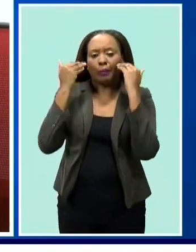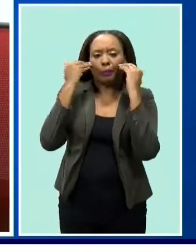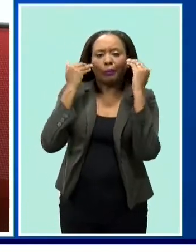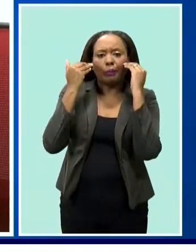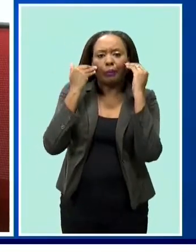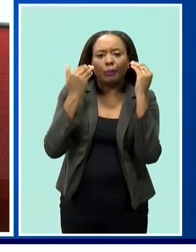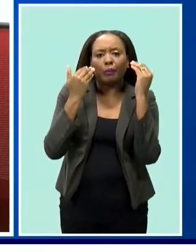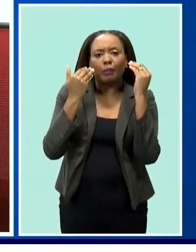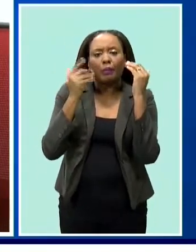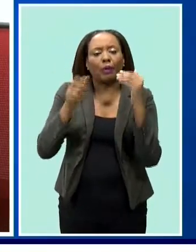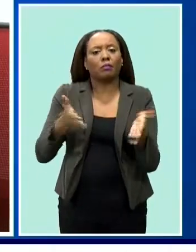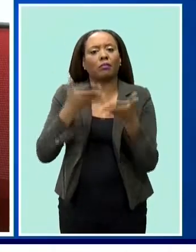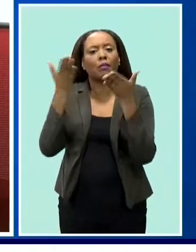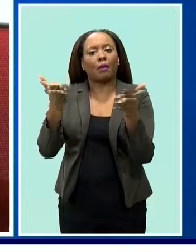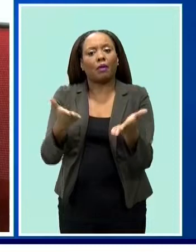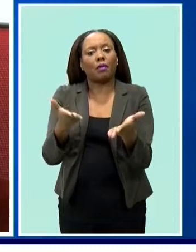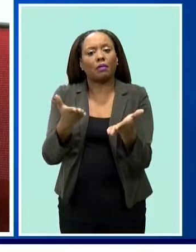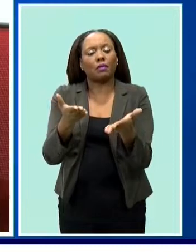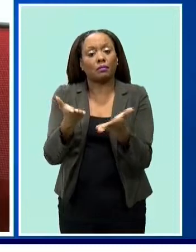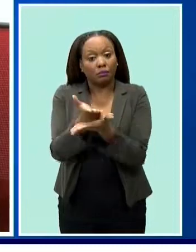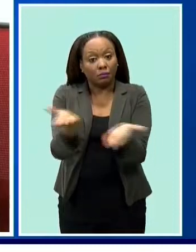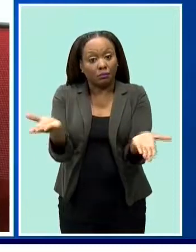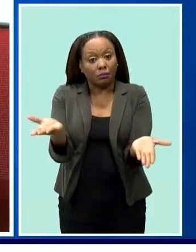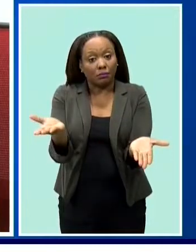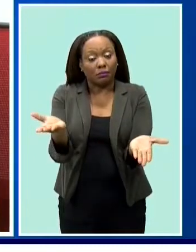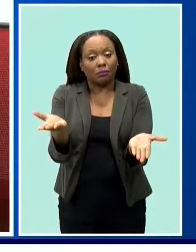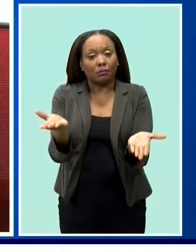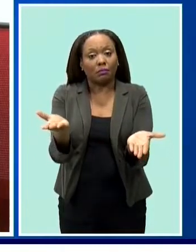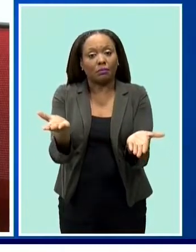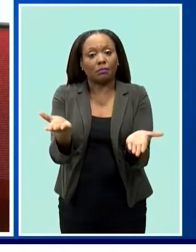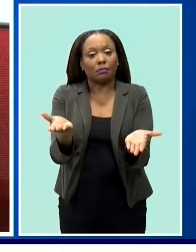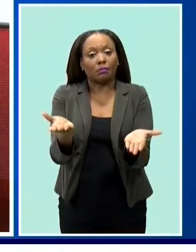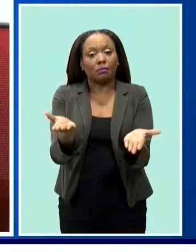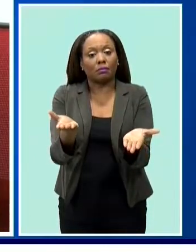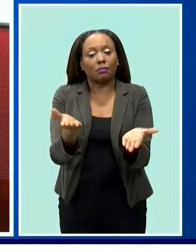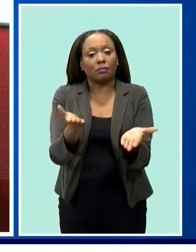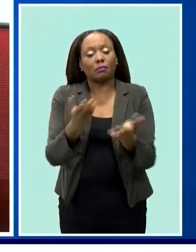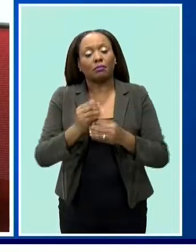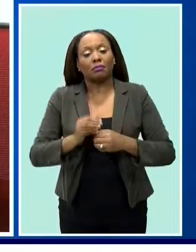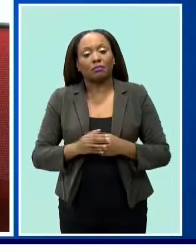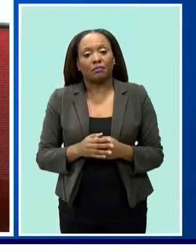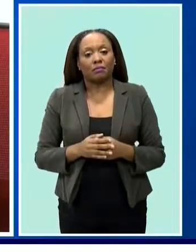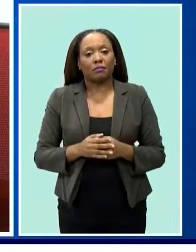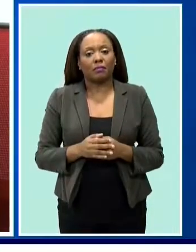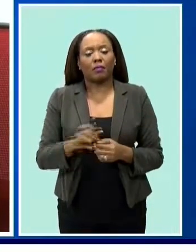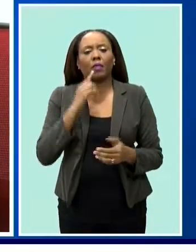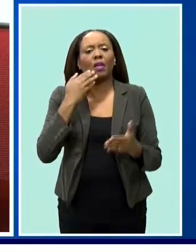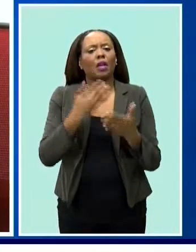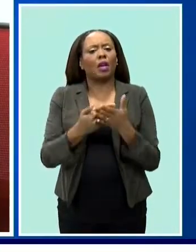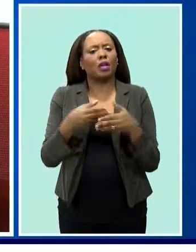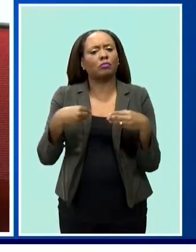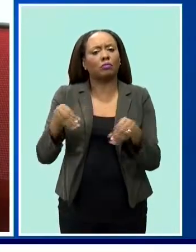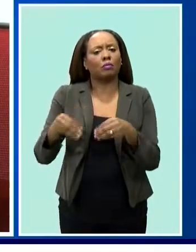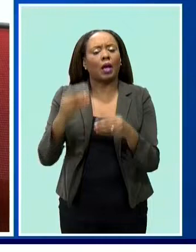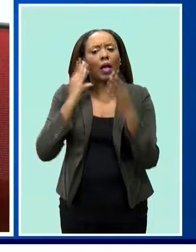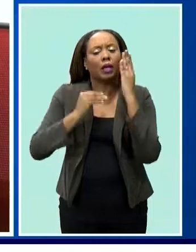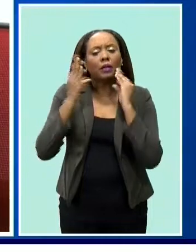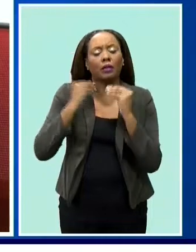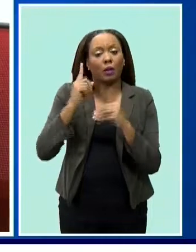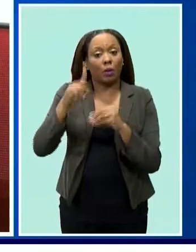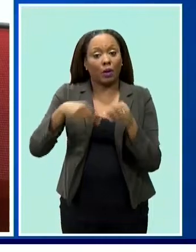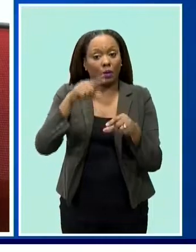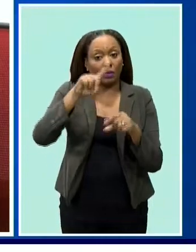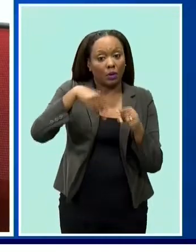need to offer to the Bajan consumer a very good shopping experience when they buy their fuel